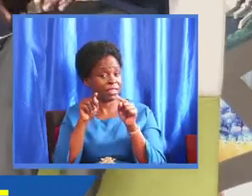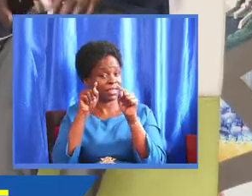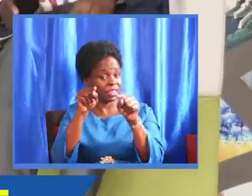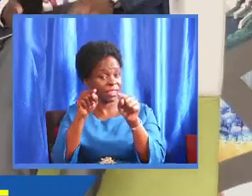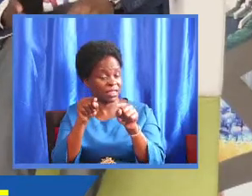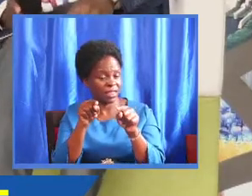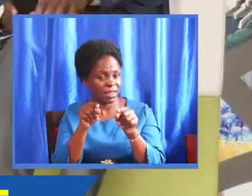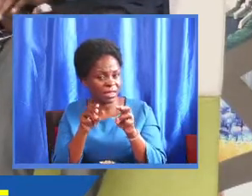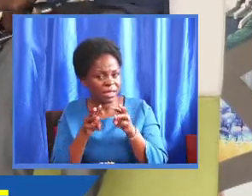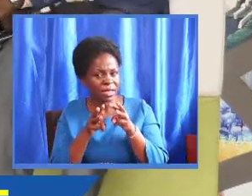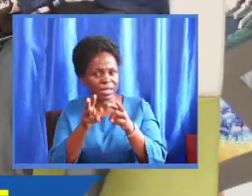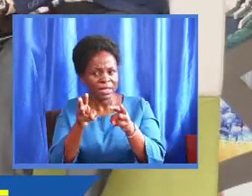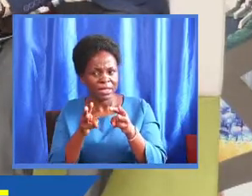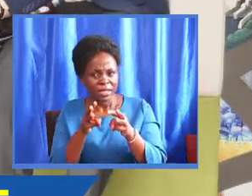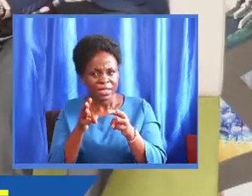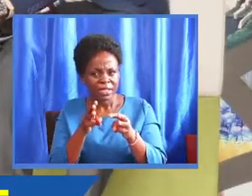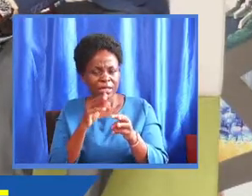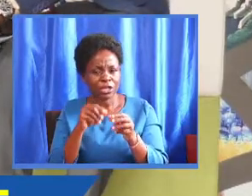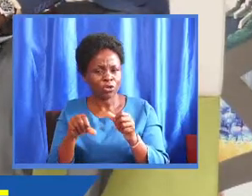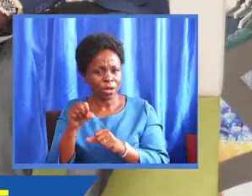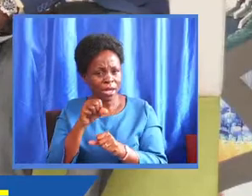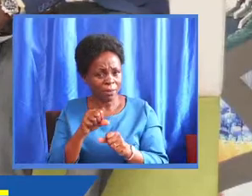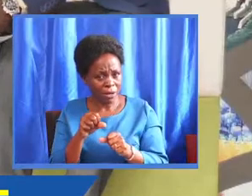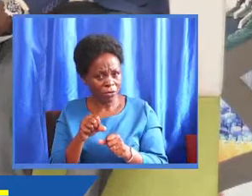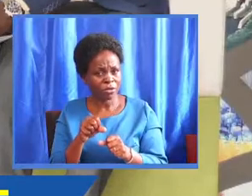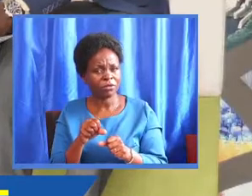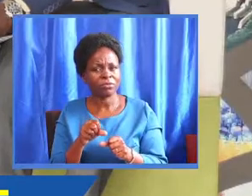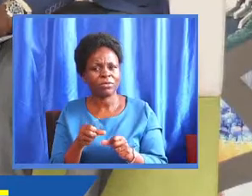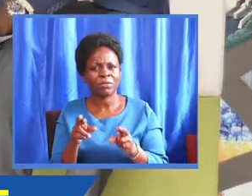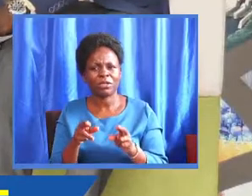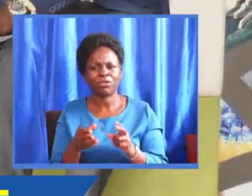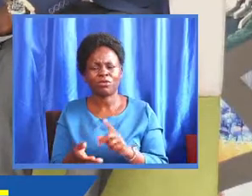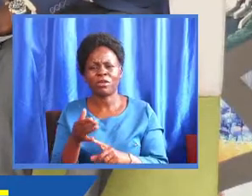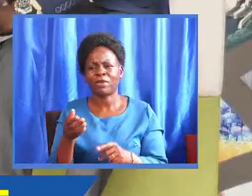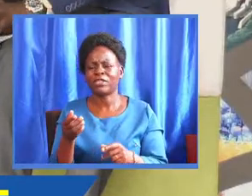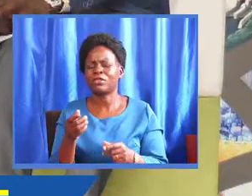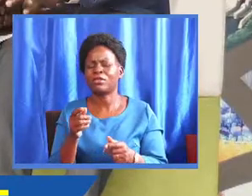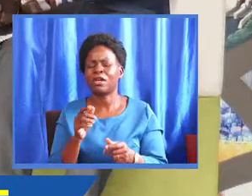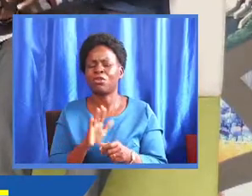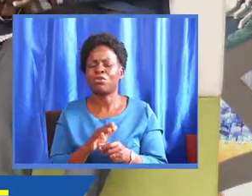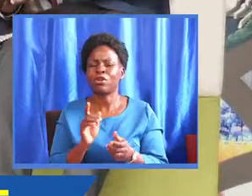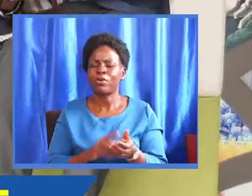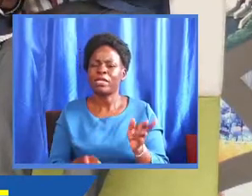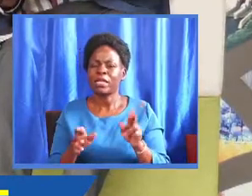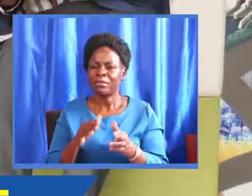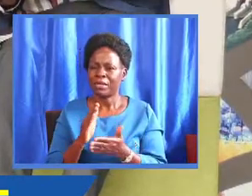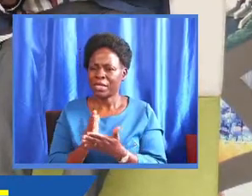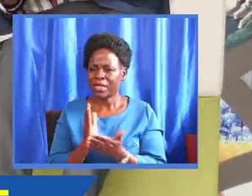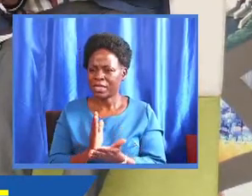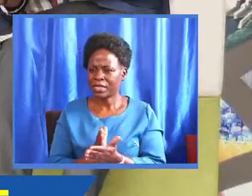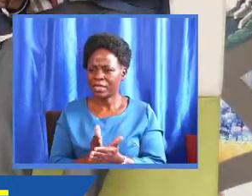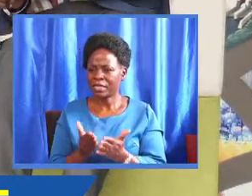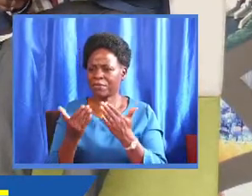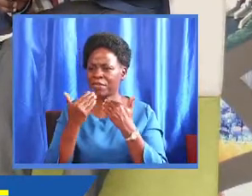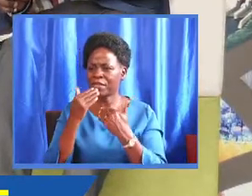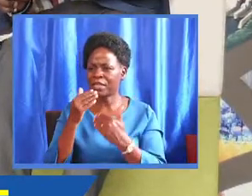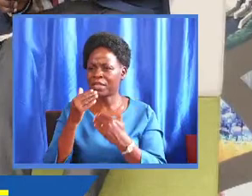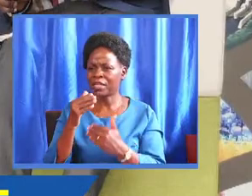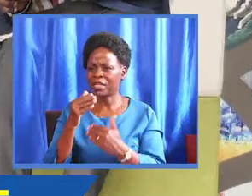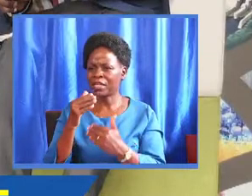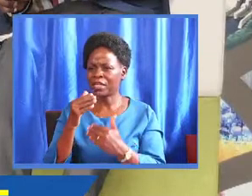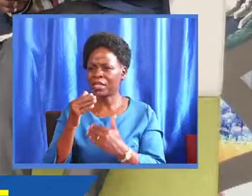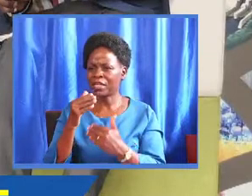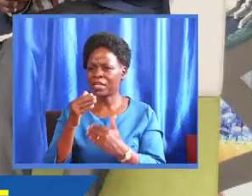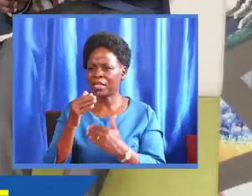this system is adopted, it will give us a lot of insight in what's happening in the different sectors. Thank you. Shirley, your thoughts